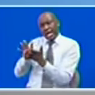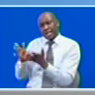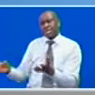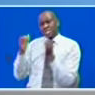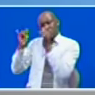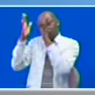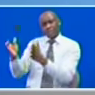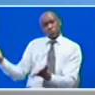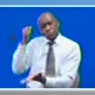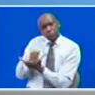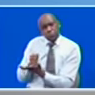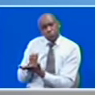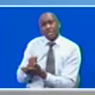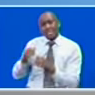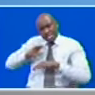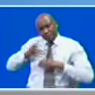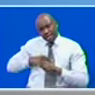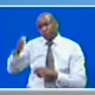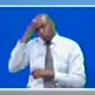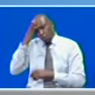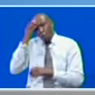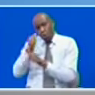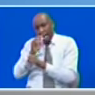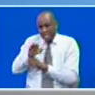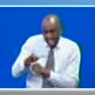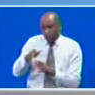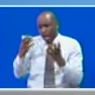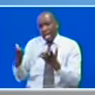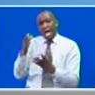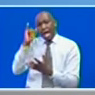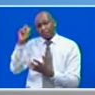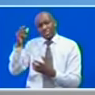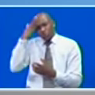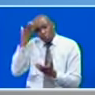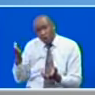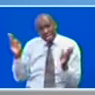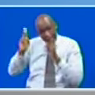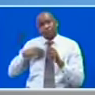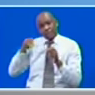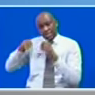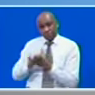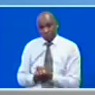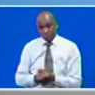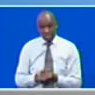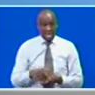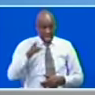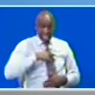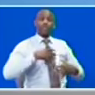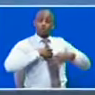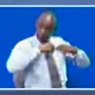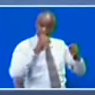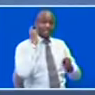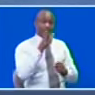the sacked officers have enough time to familiarize themselves with the systems at IEBC and be ready for the elections? We're absolutely confident that that will